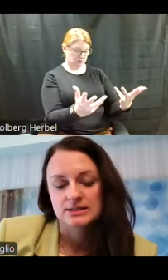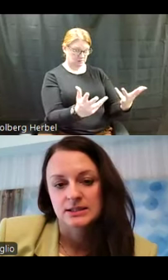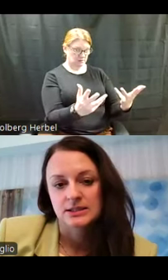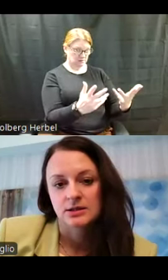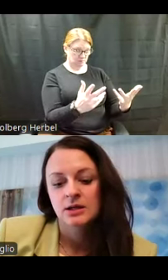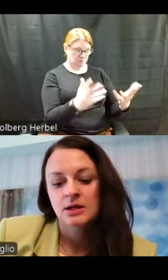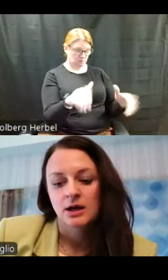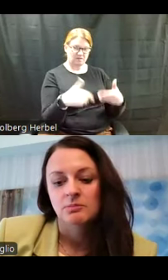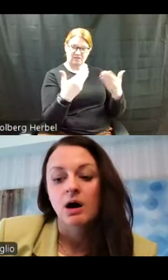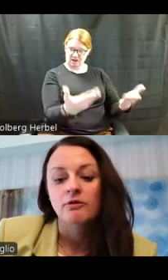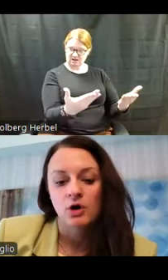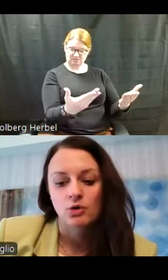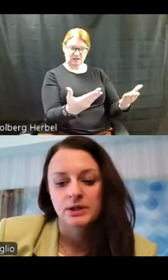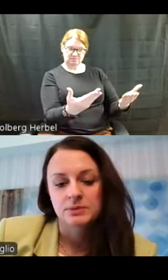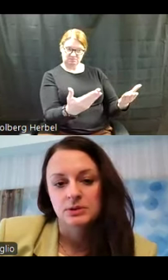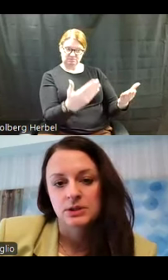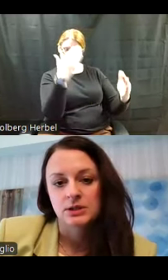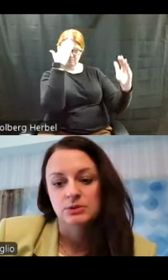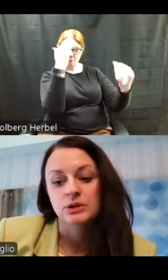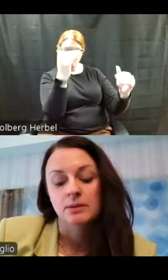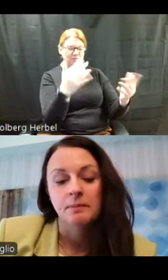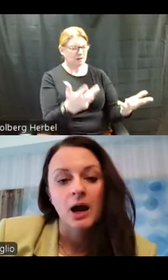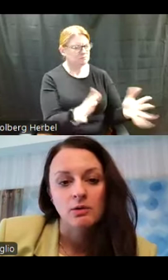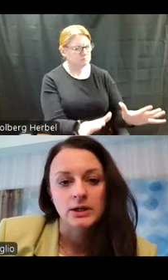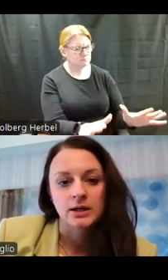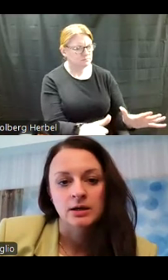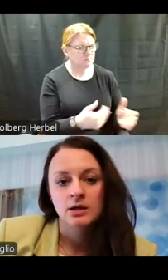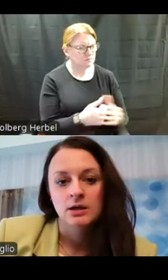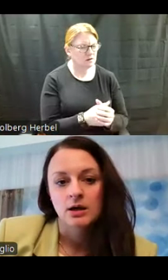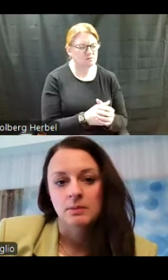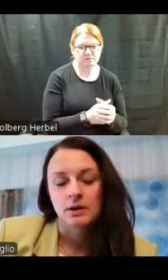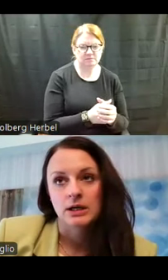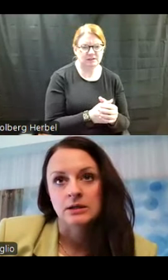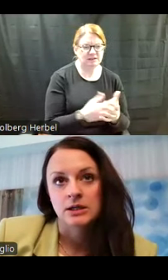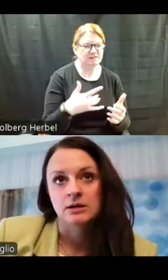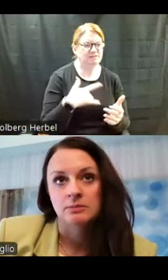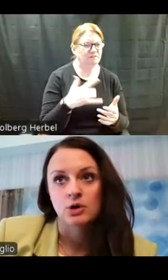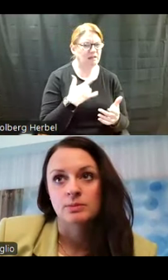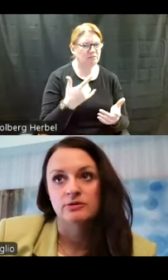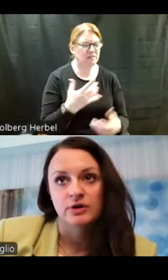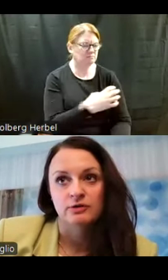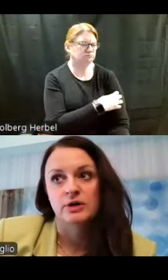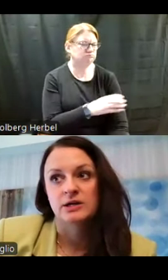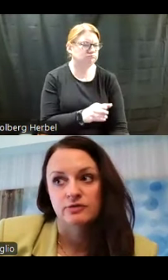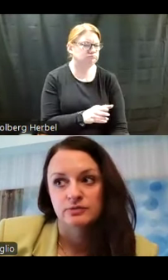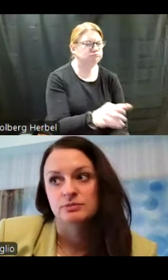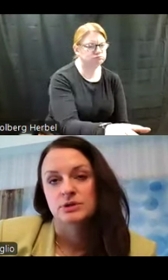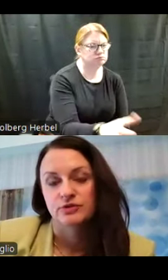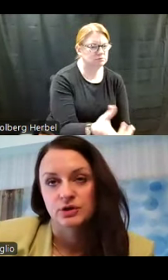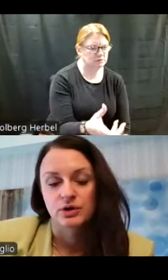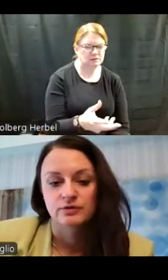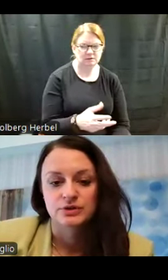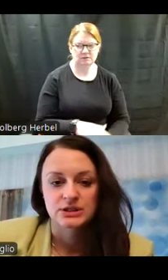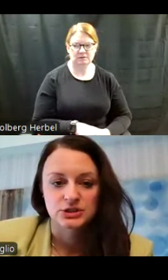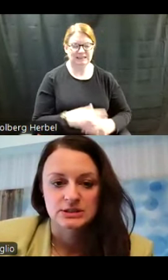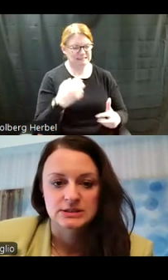providing this idea of hope can be really empowering in the moment of kind of